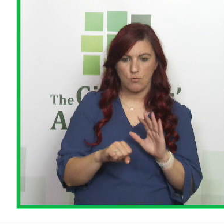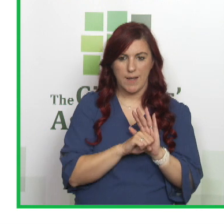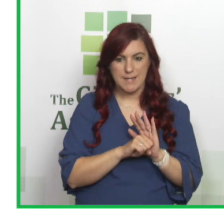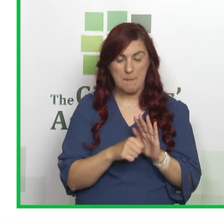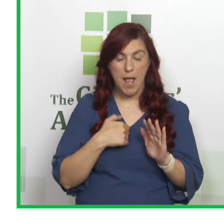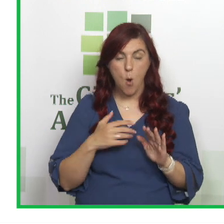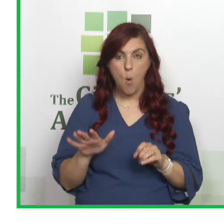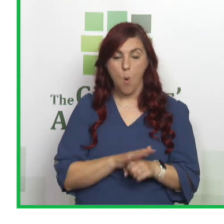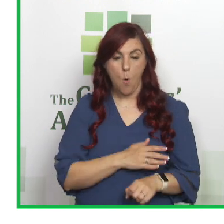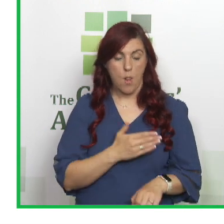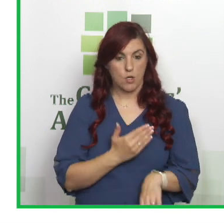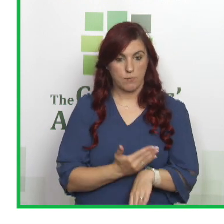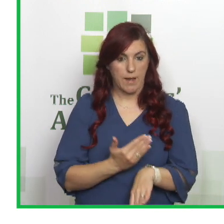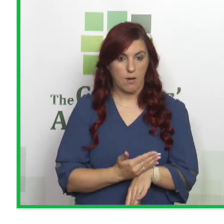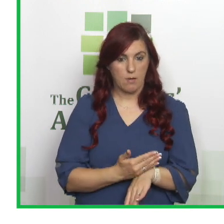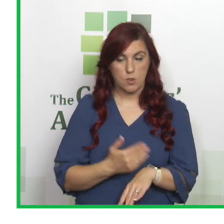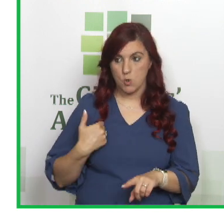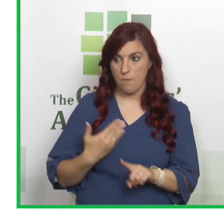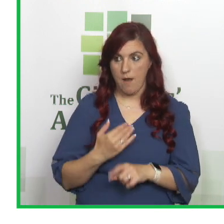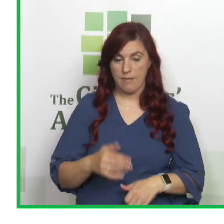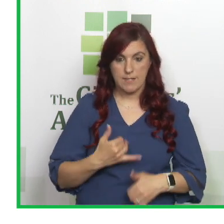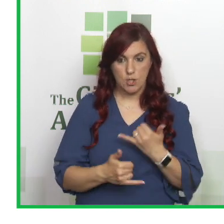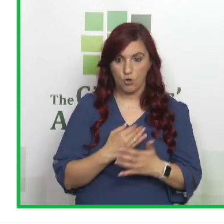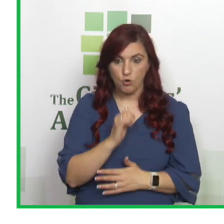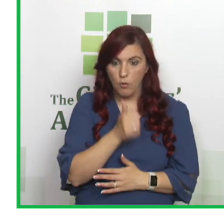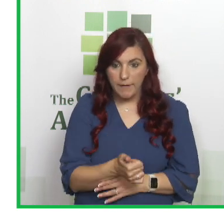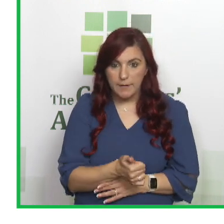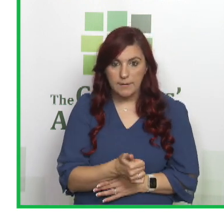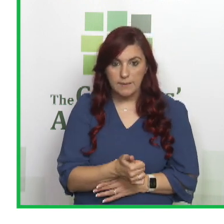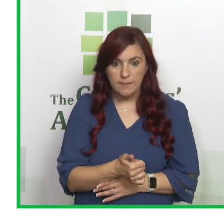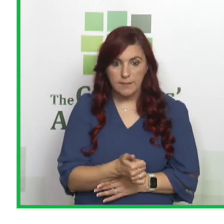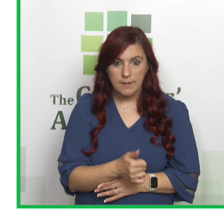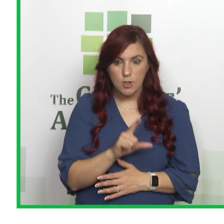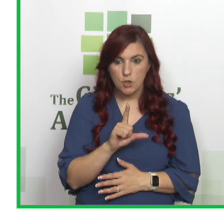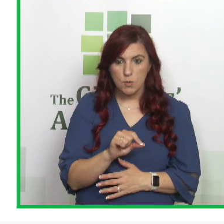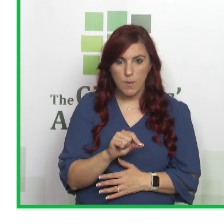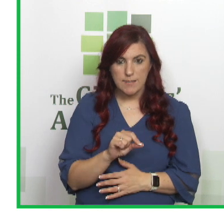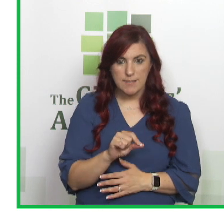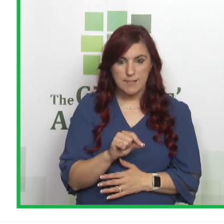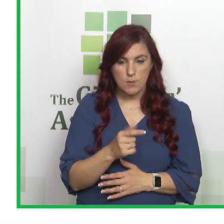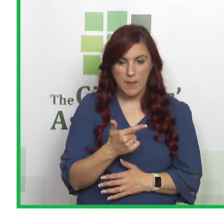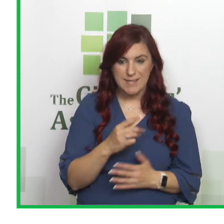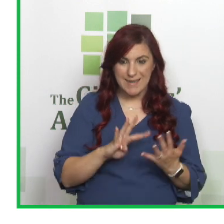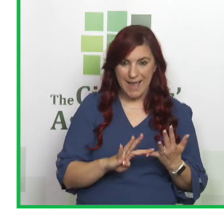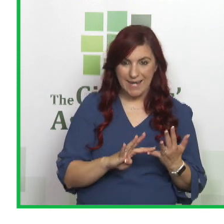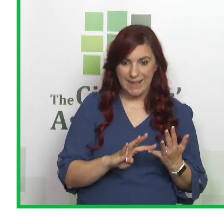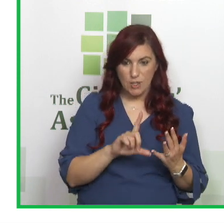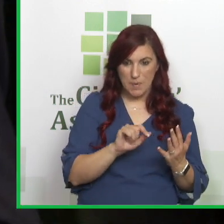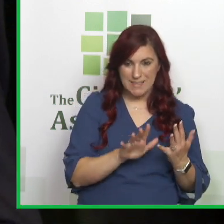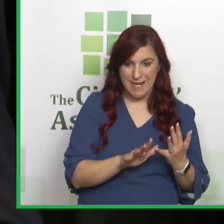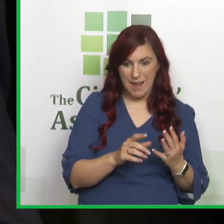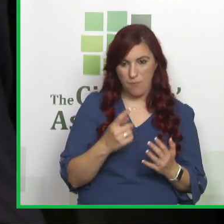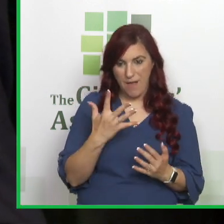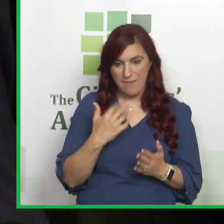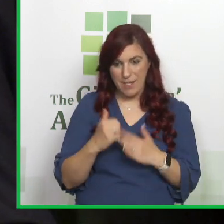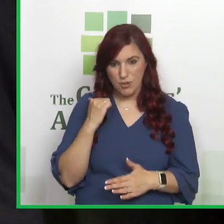34 years. Thankfully, we've had none so far this year. Thanks, Seamus. We've gone from 29 in 2010 to 5 last year and 1 the year before. Thanks,